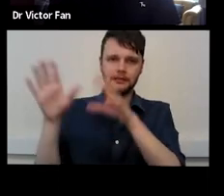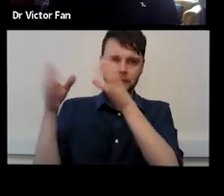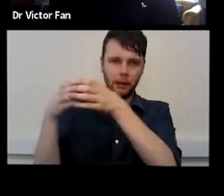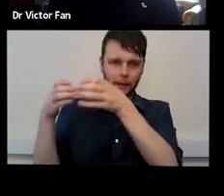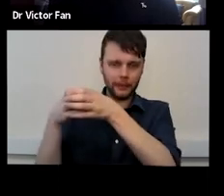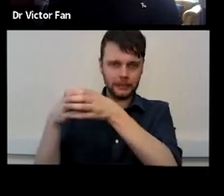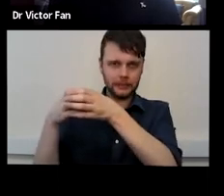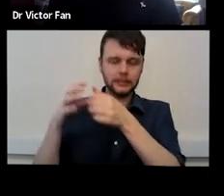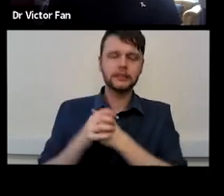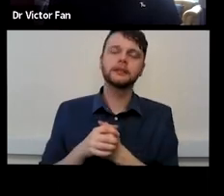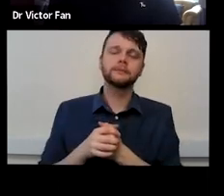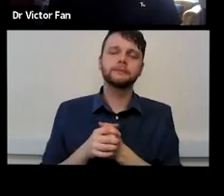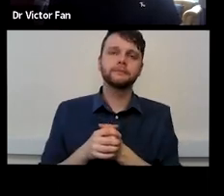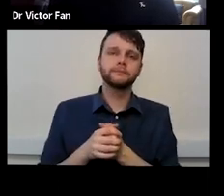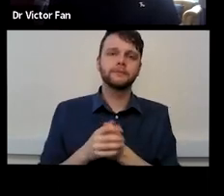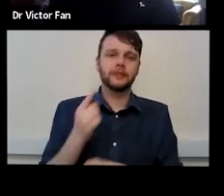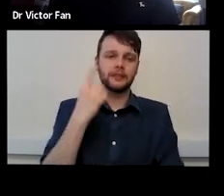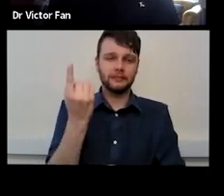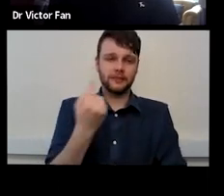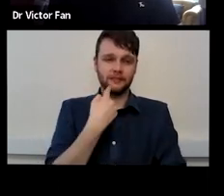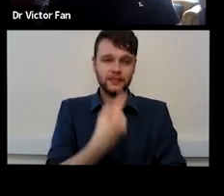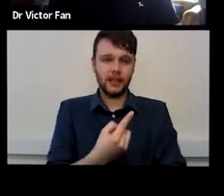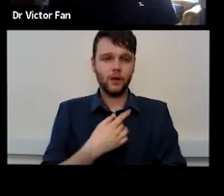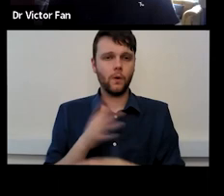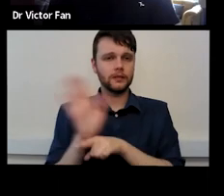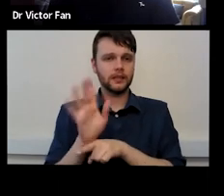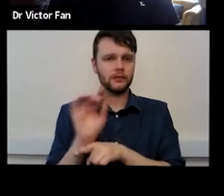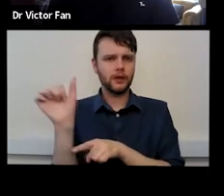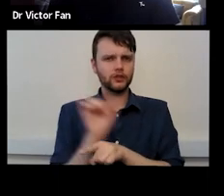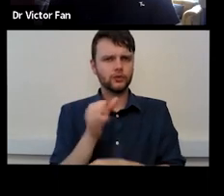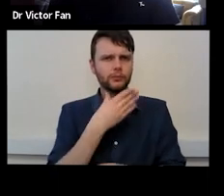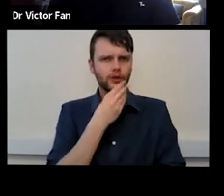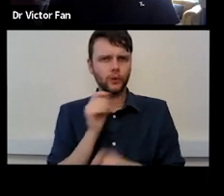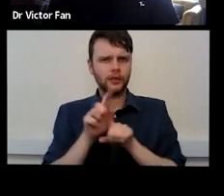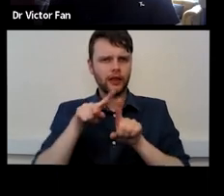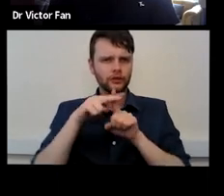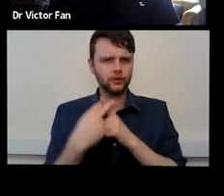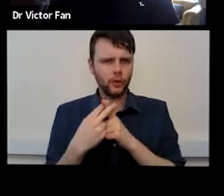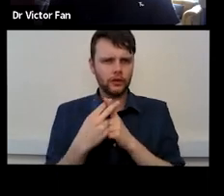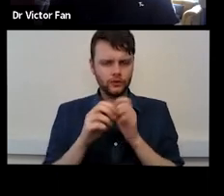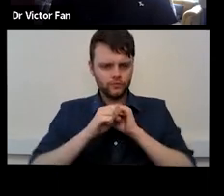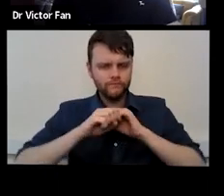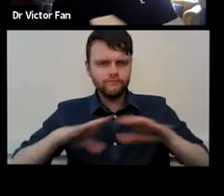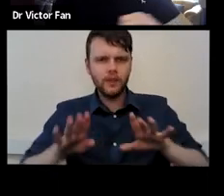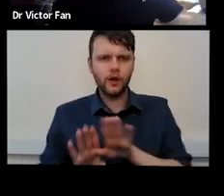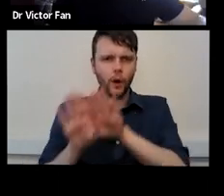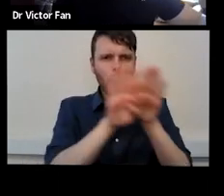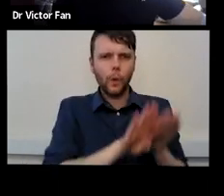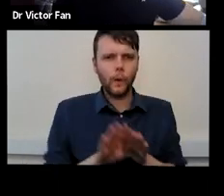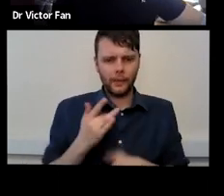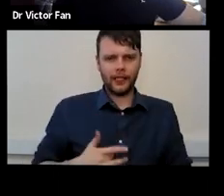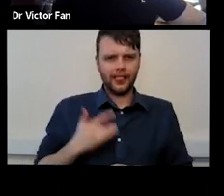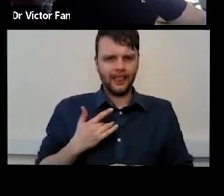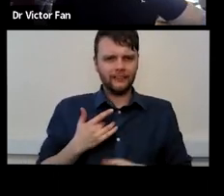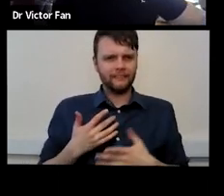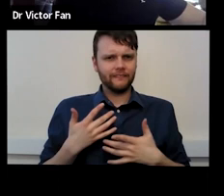department, and he says that the cinema should be mobilized as a tool to instill a common sense of life